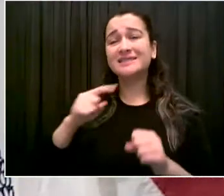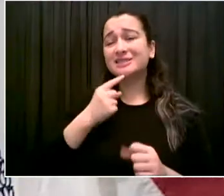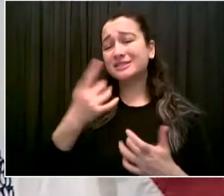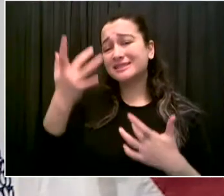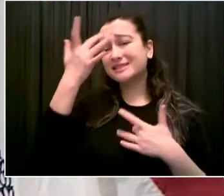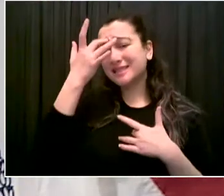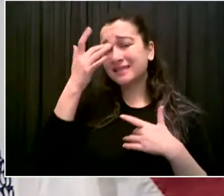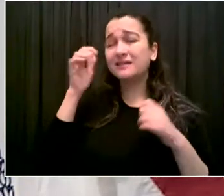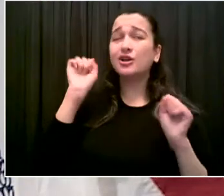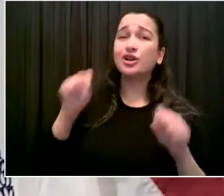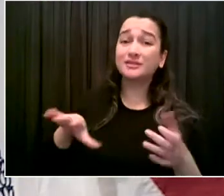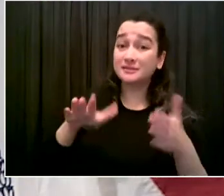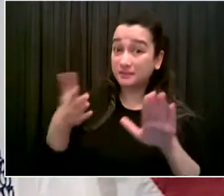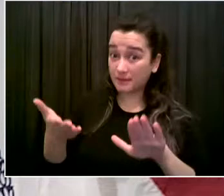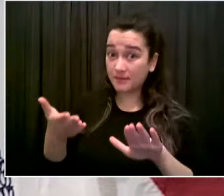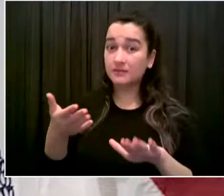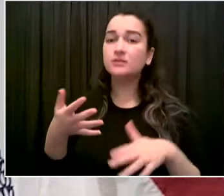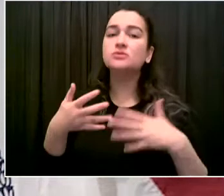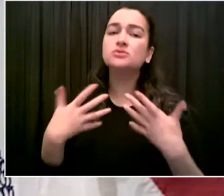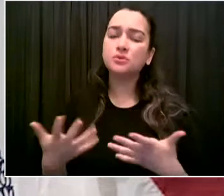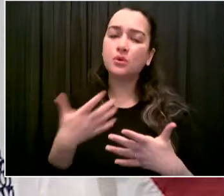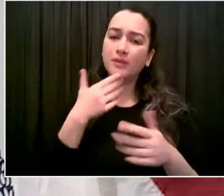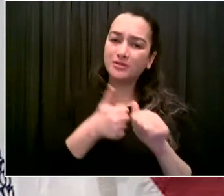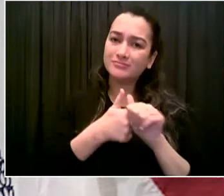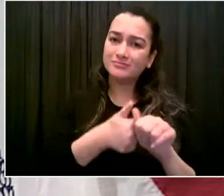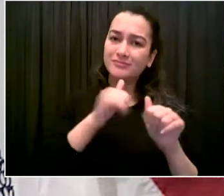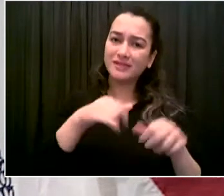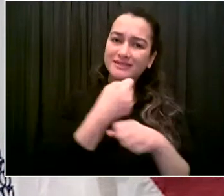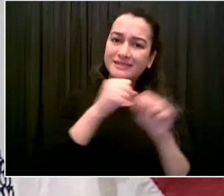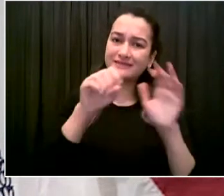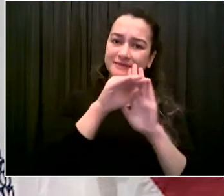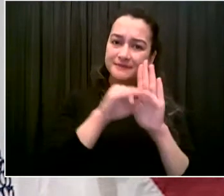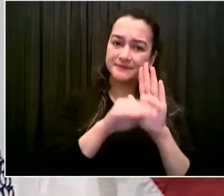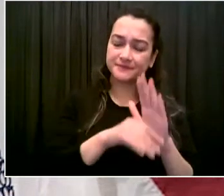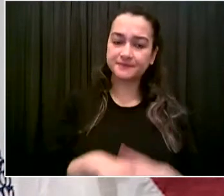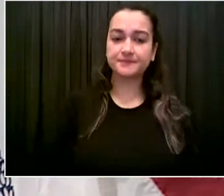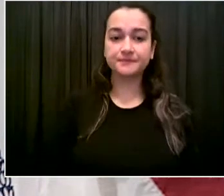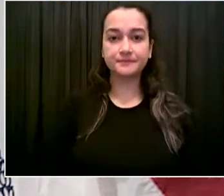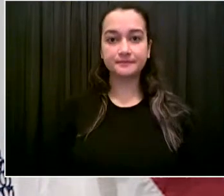ahead. For our last question, we'll go to Ravane from the city.